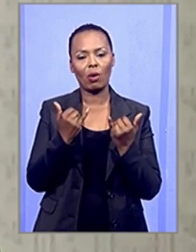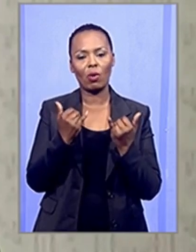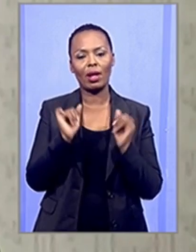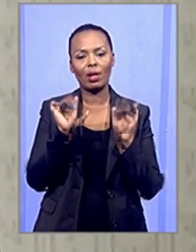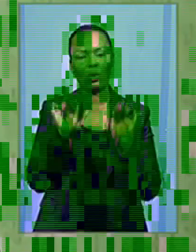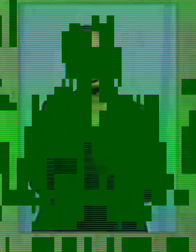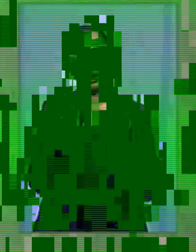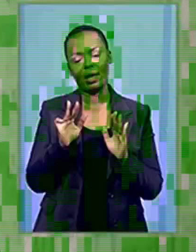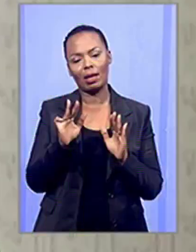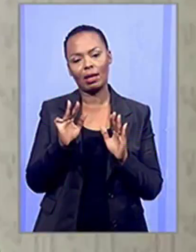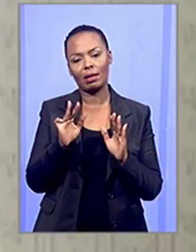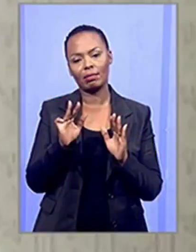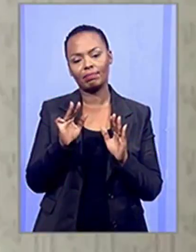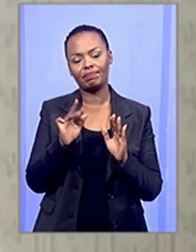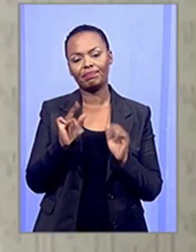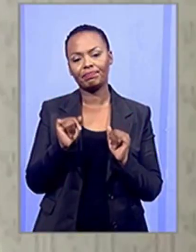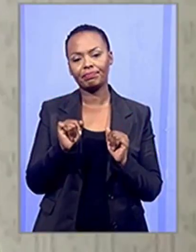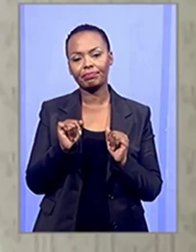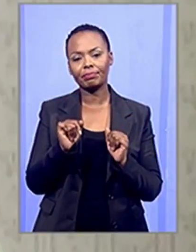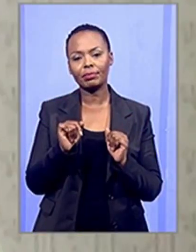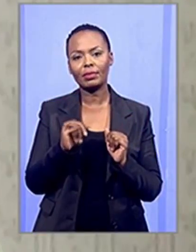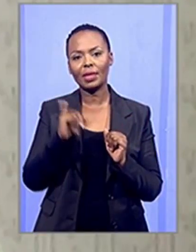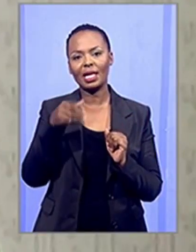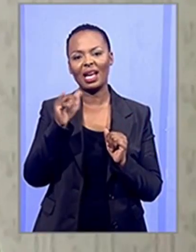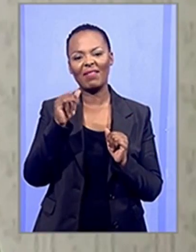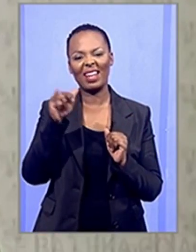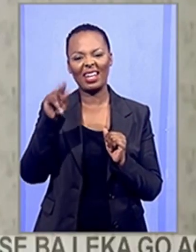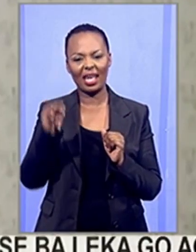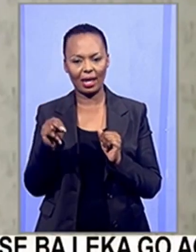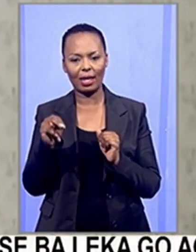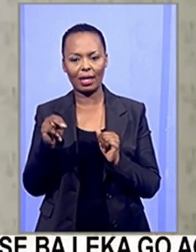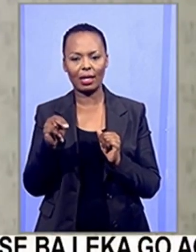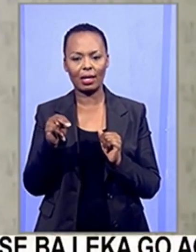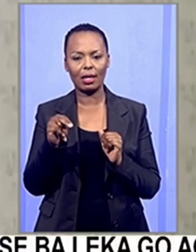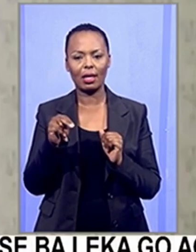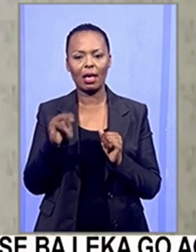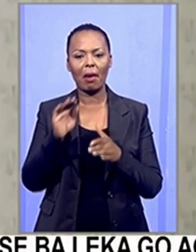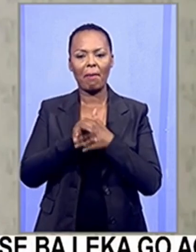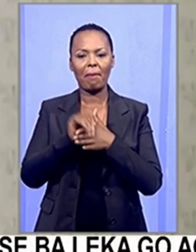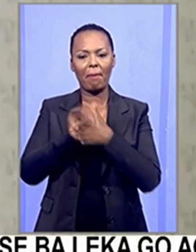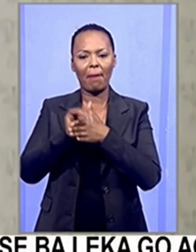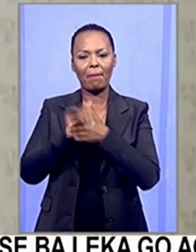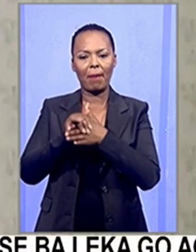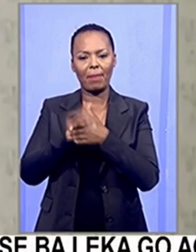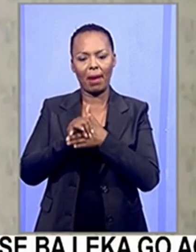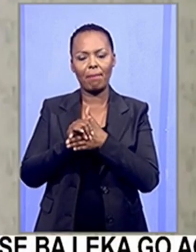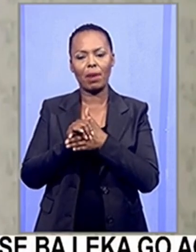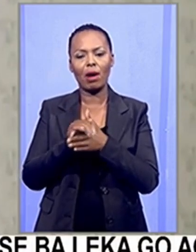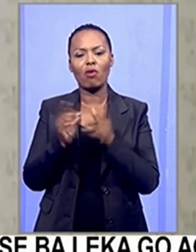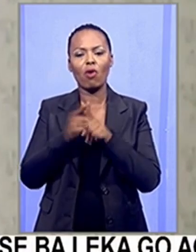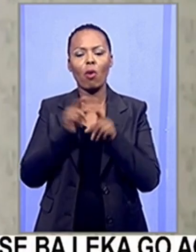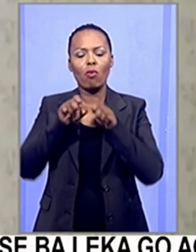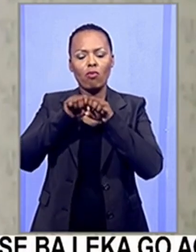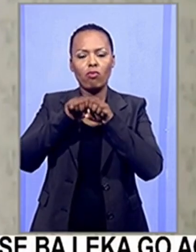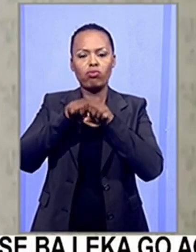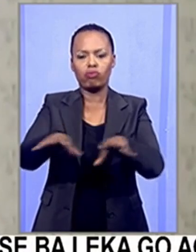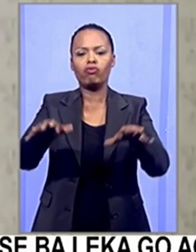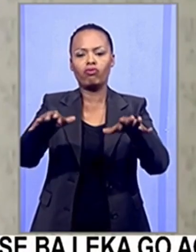ya Jagersfontein ya seretse salient sa hlasela batho go tswa letamong la maine